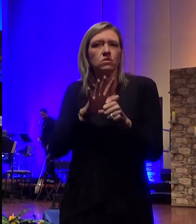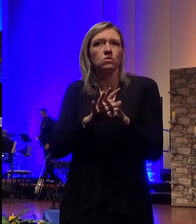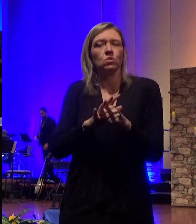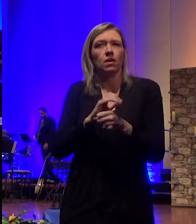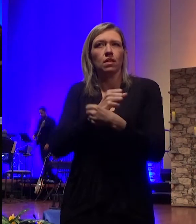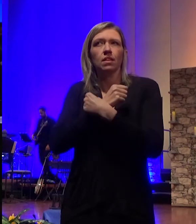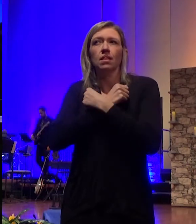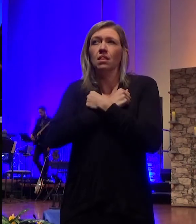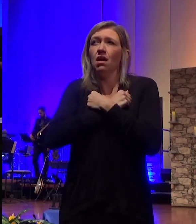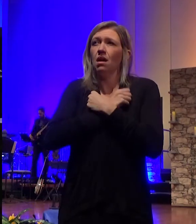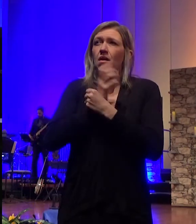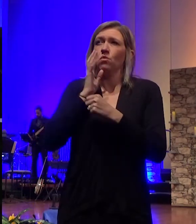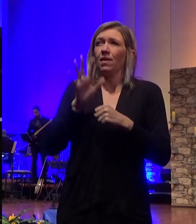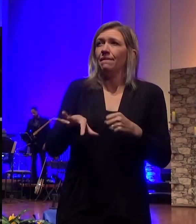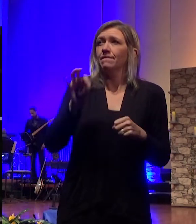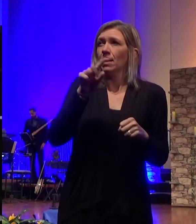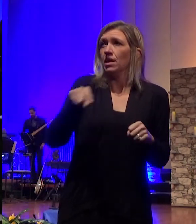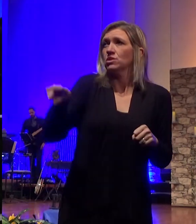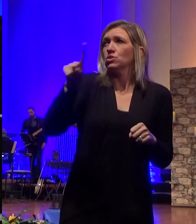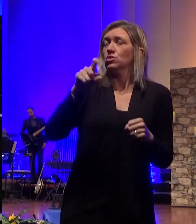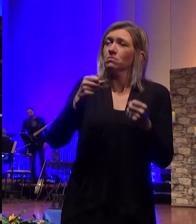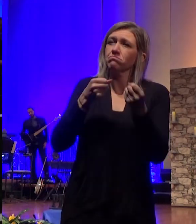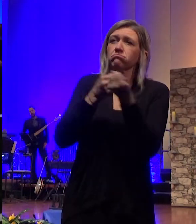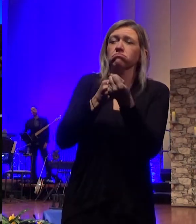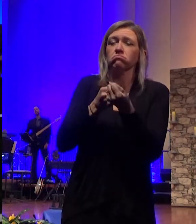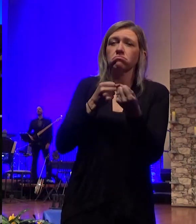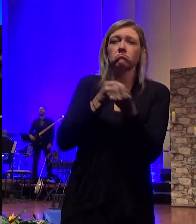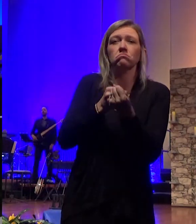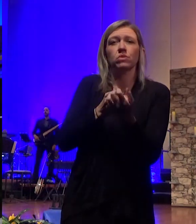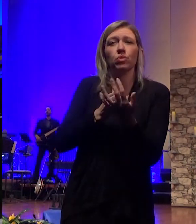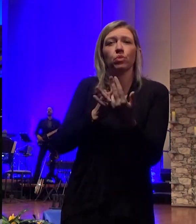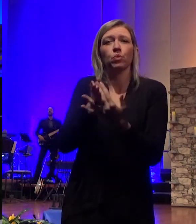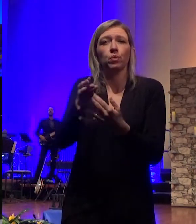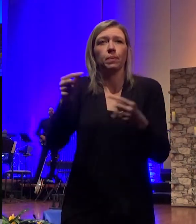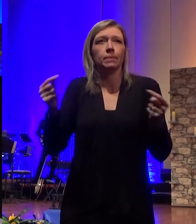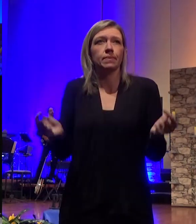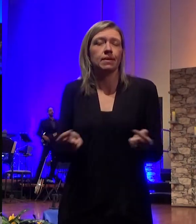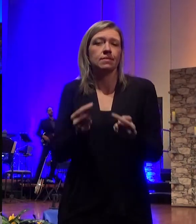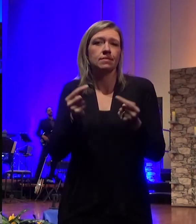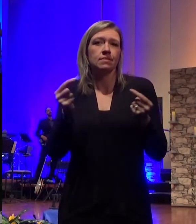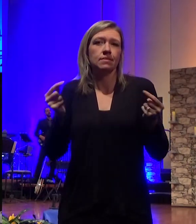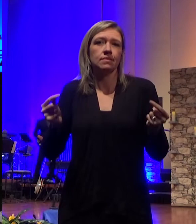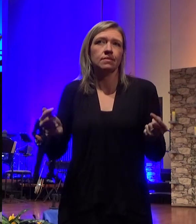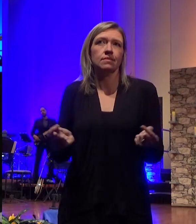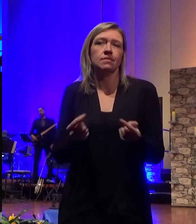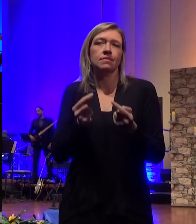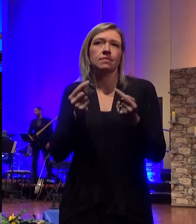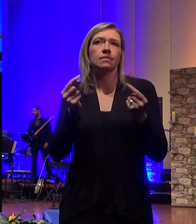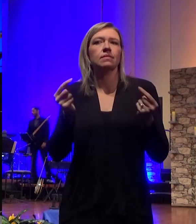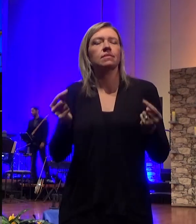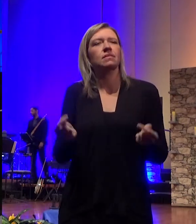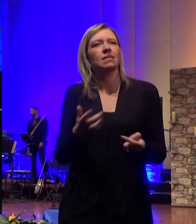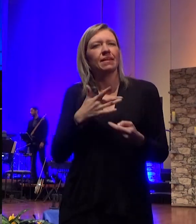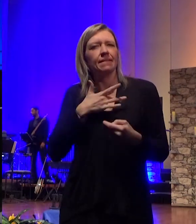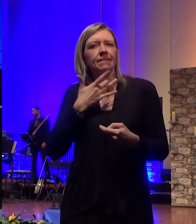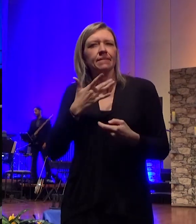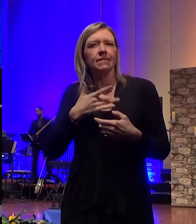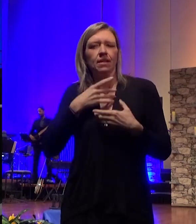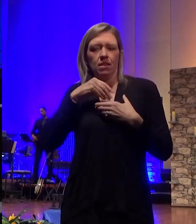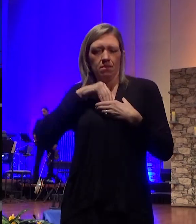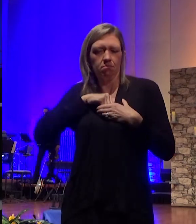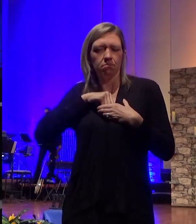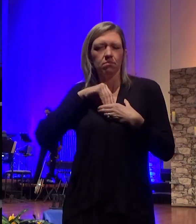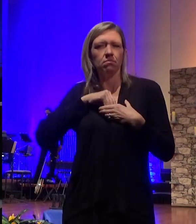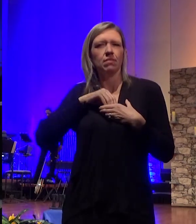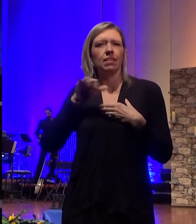love will find you in your pain. I feel it in me like